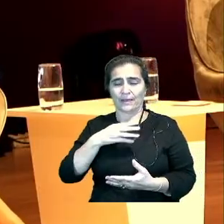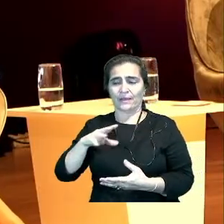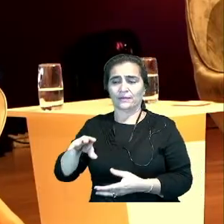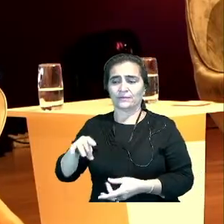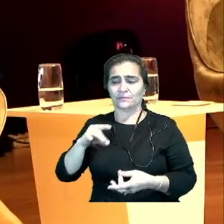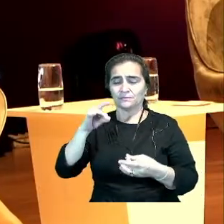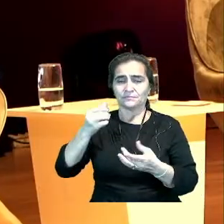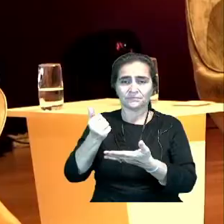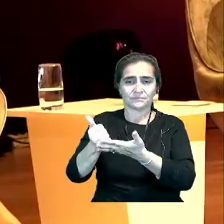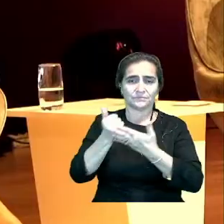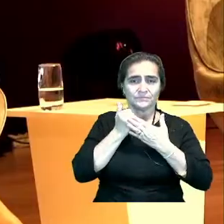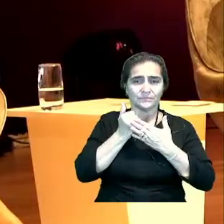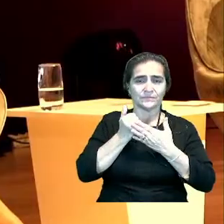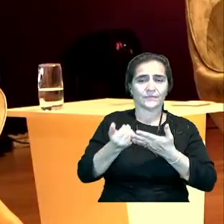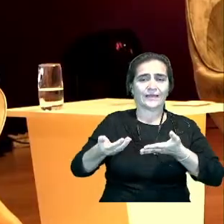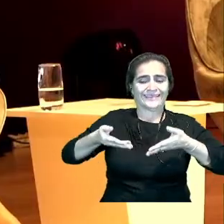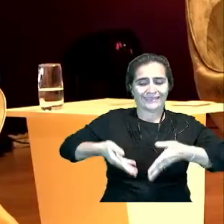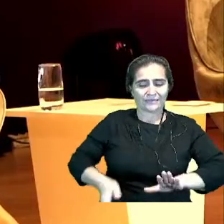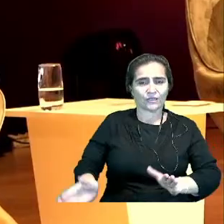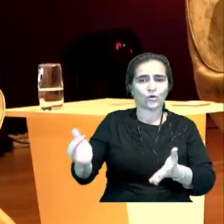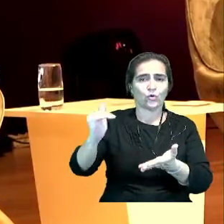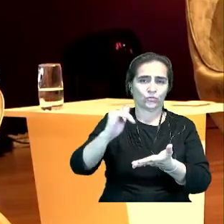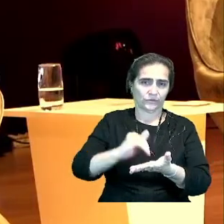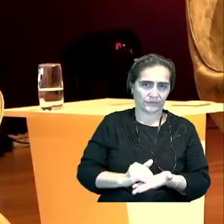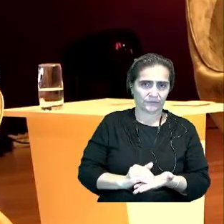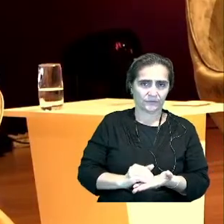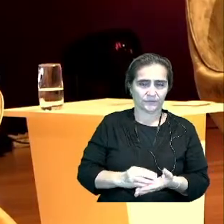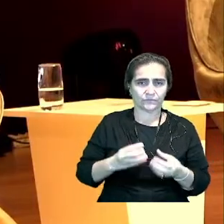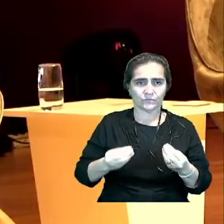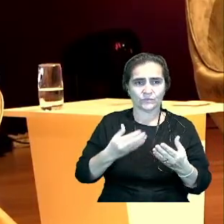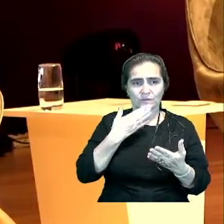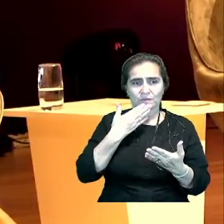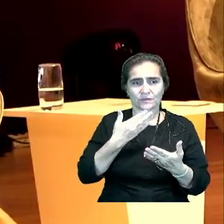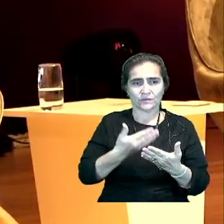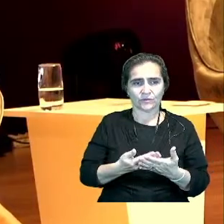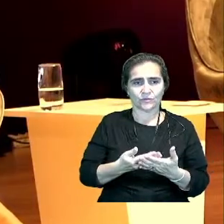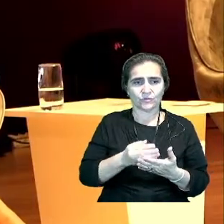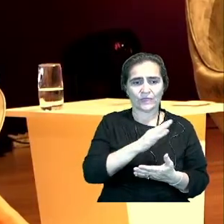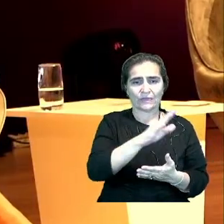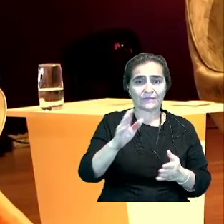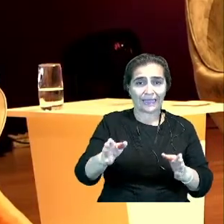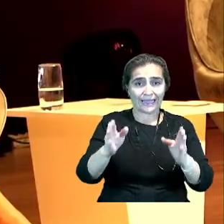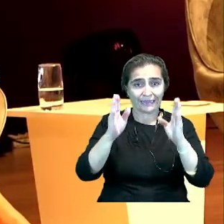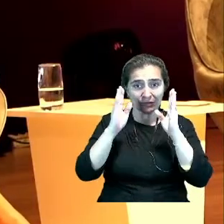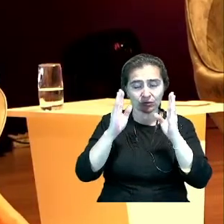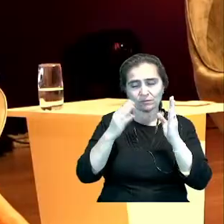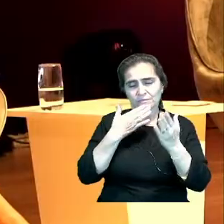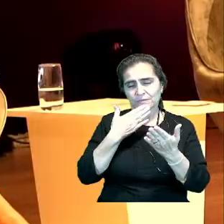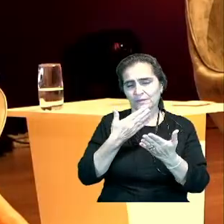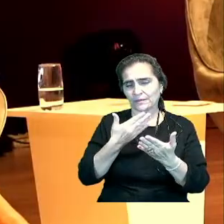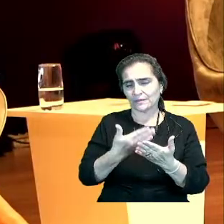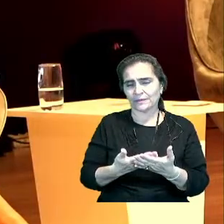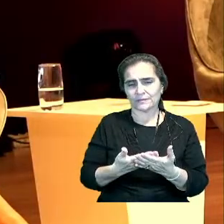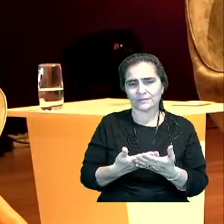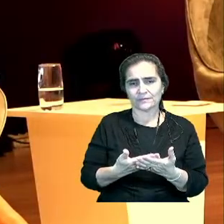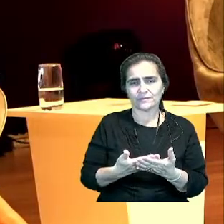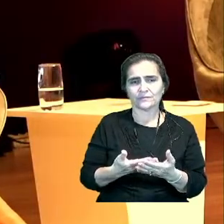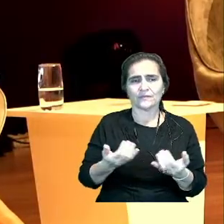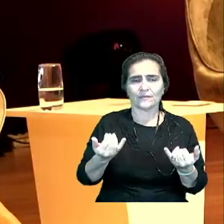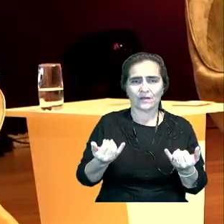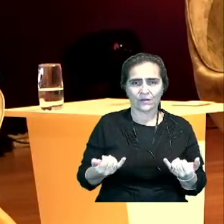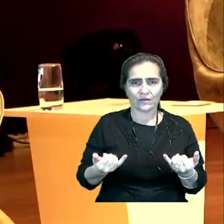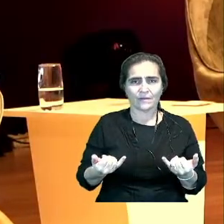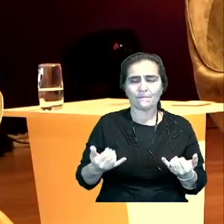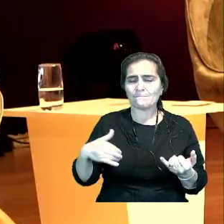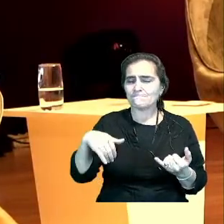spiritual mother that helped me be reborn. And I thank the opportunity today for your attention here